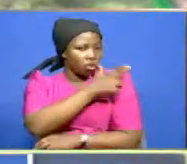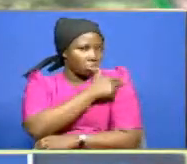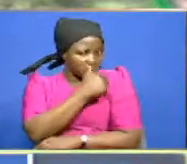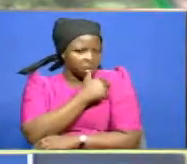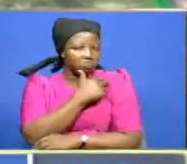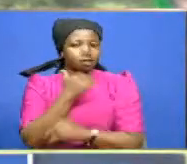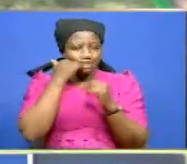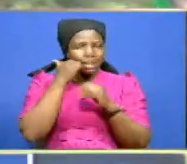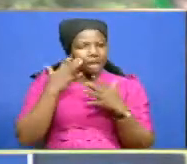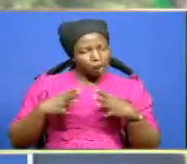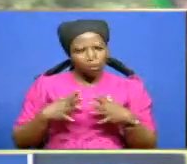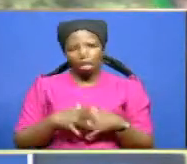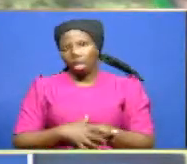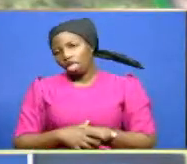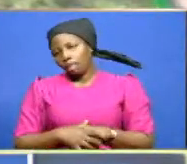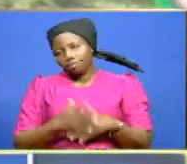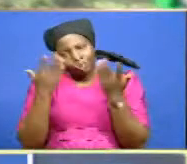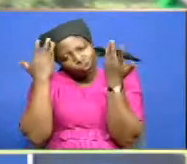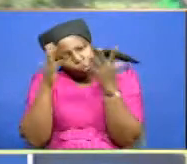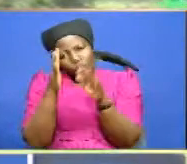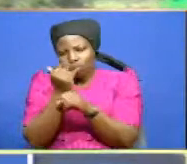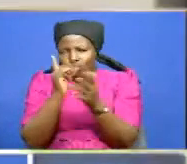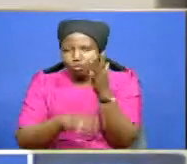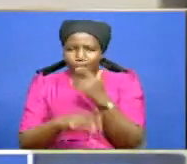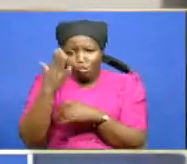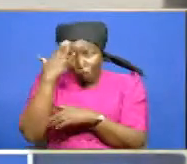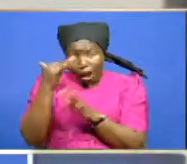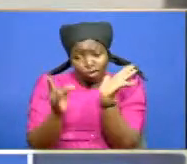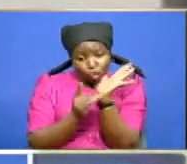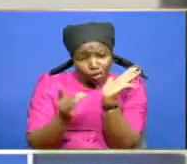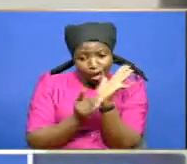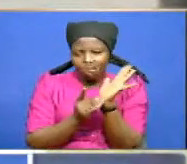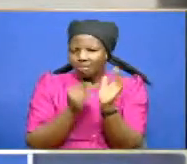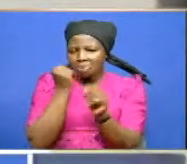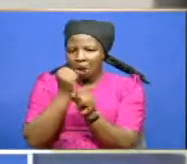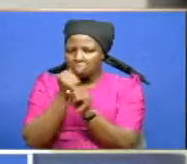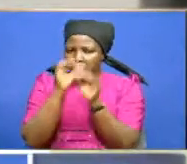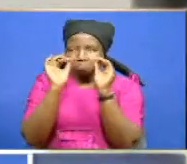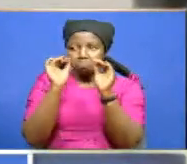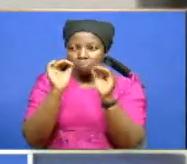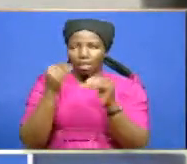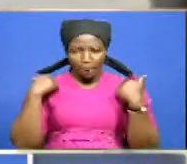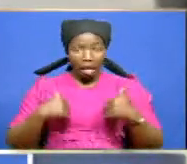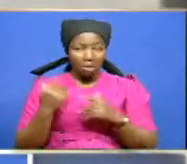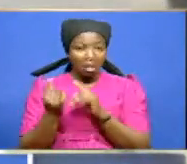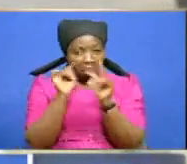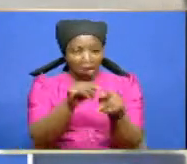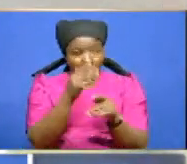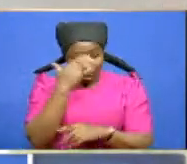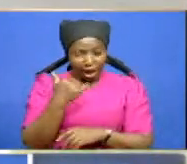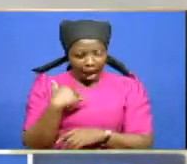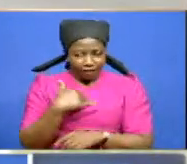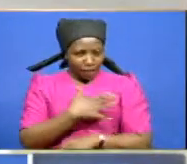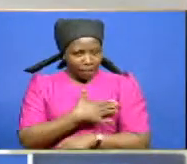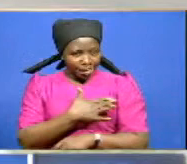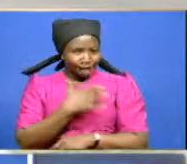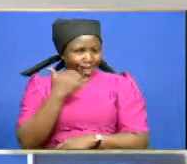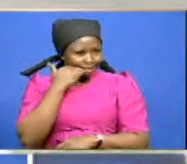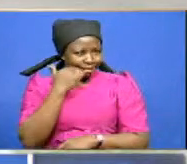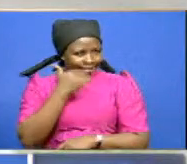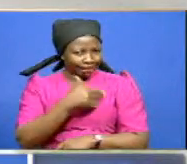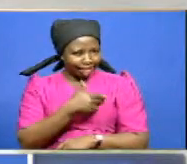stranded as doctors boycott work. Nimekuja hapa kutibiwa, niko na shida ya matiti